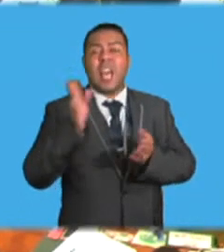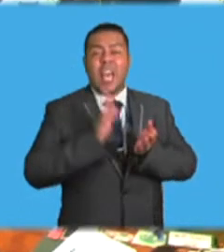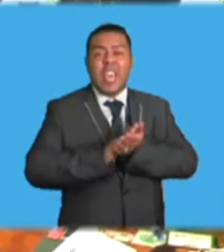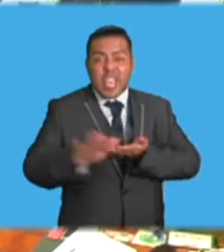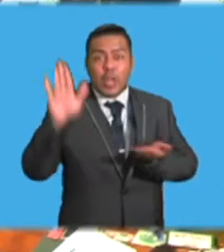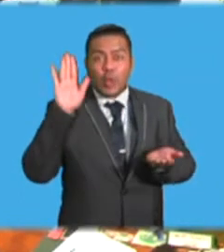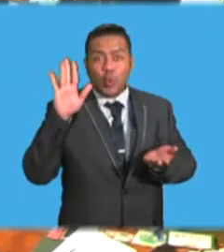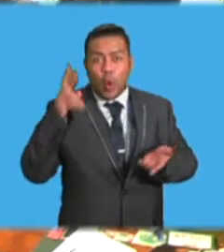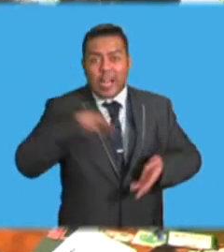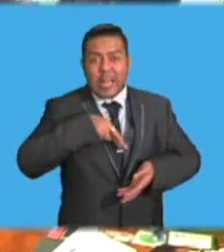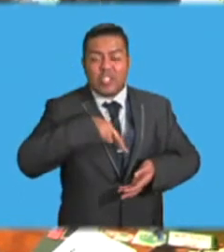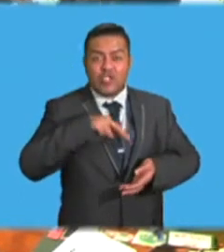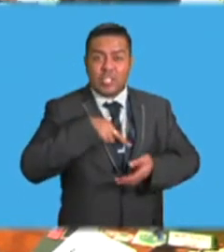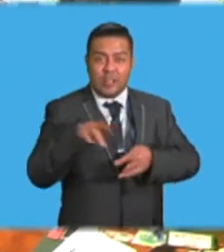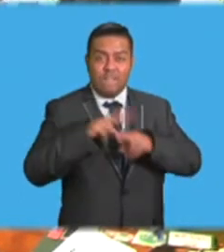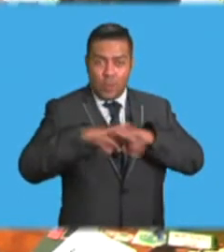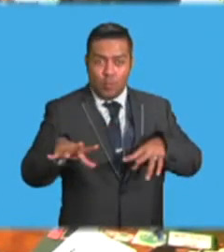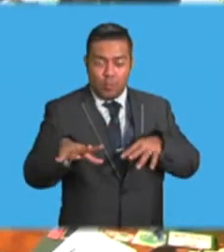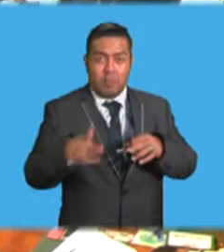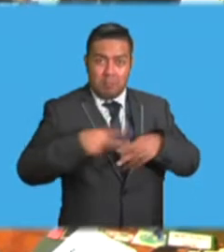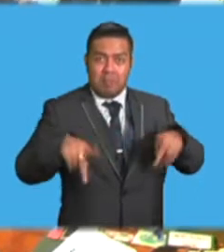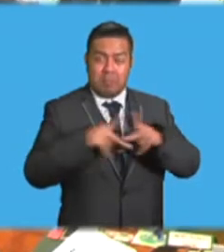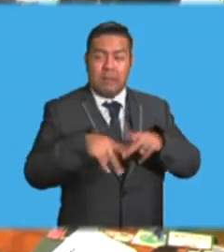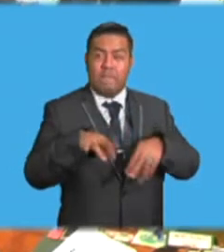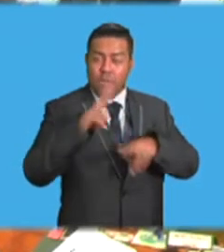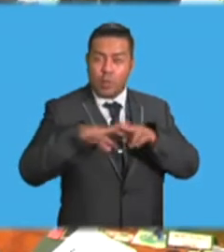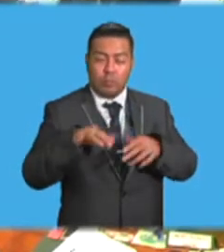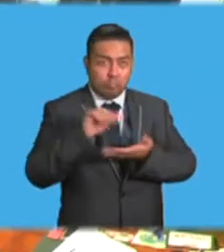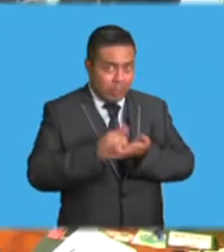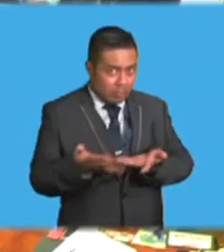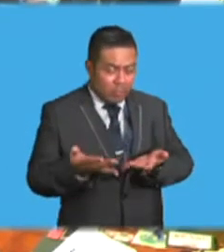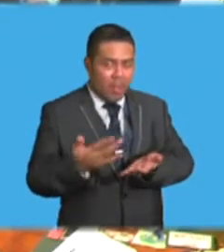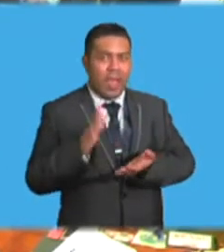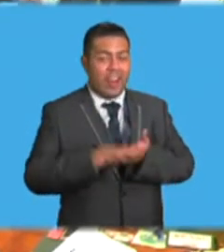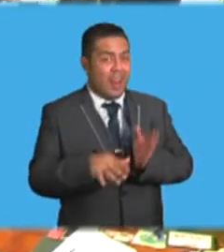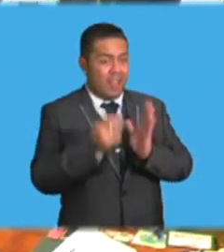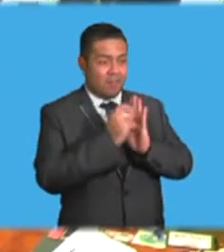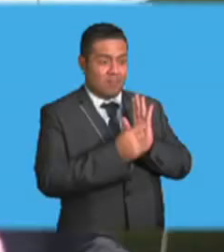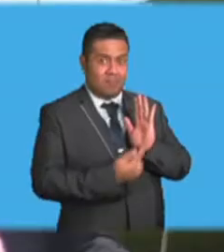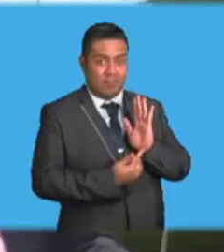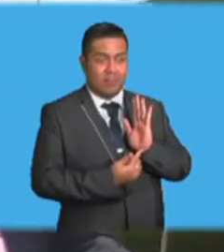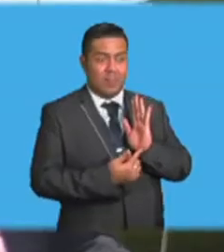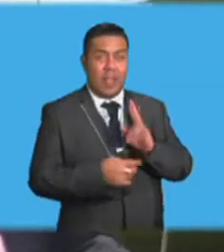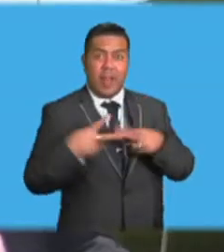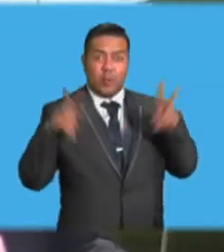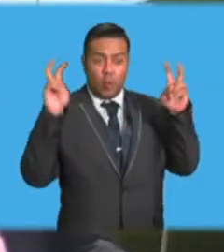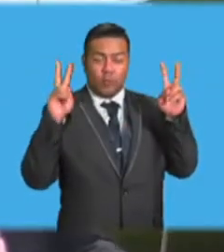ceremonies and funeral rites. And I quote, Madam Speaker, from that debate, from the Hansard copies I've got here with